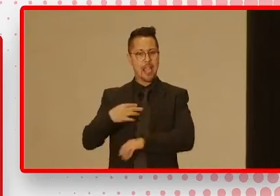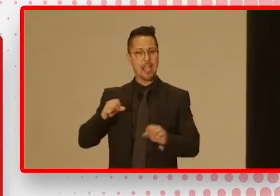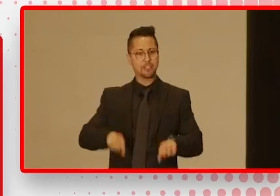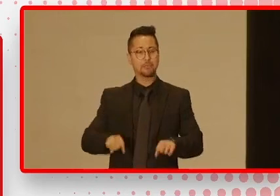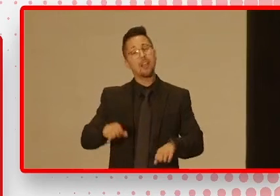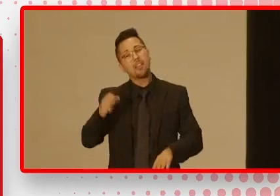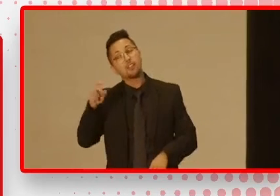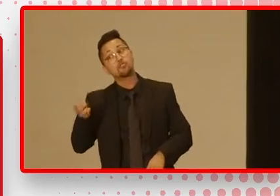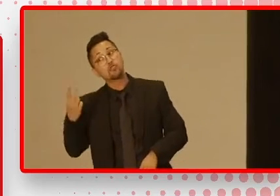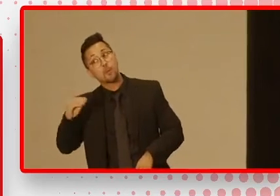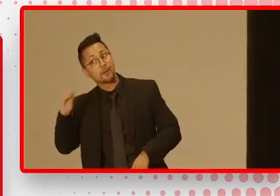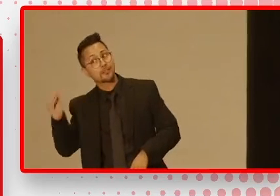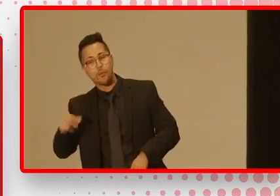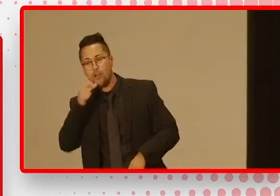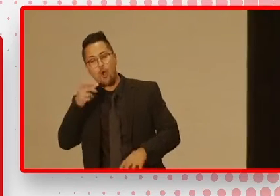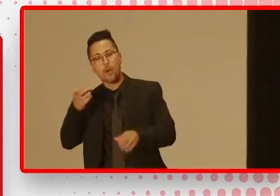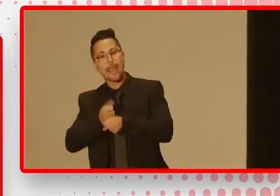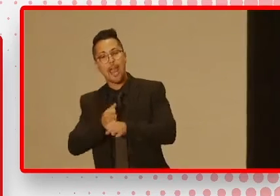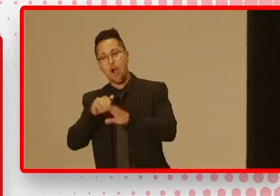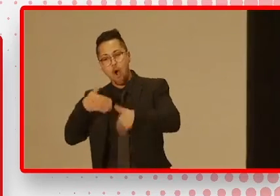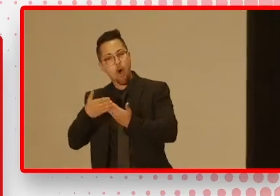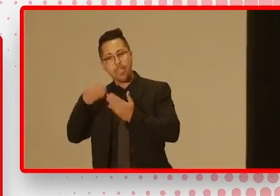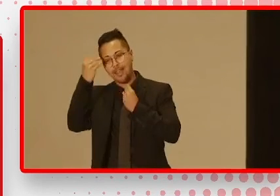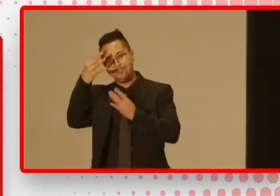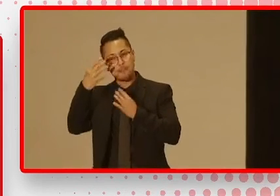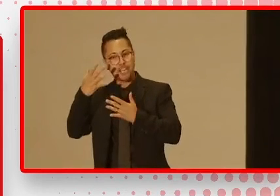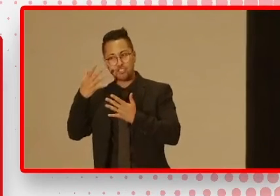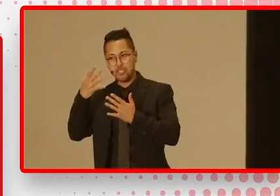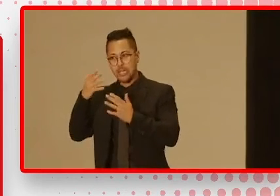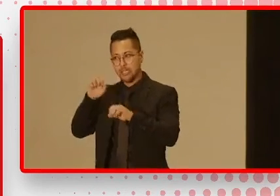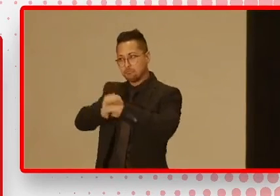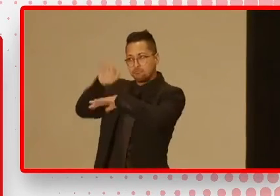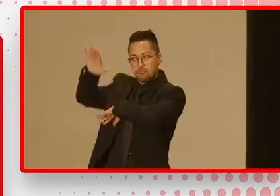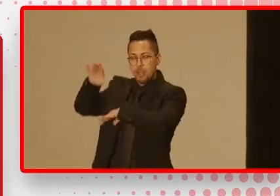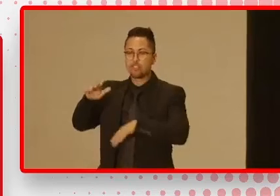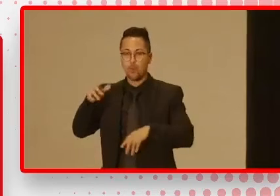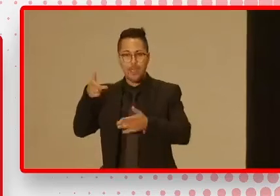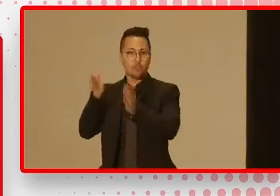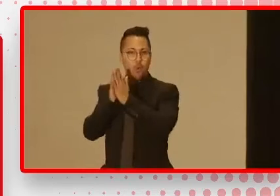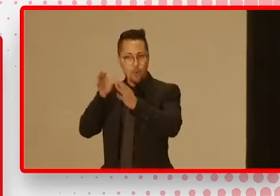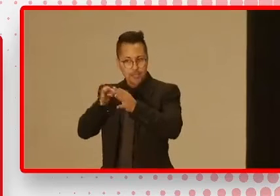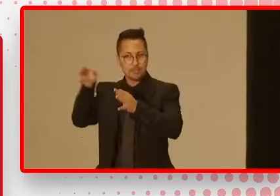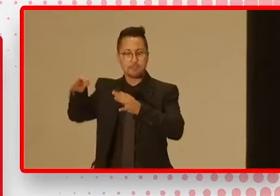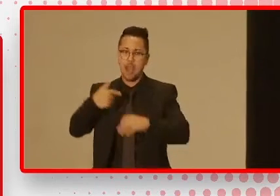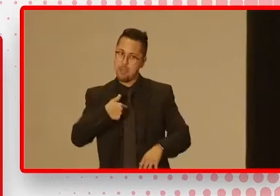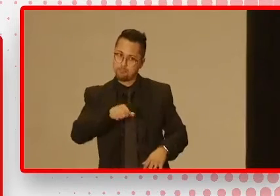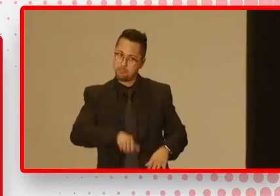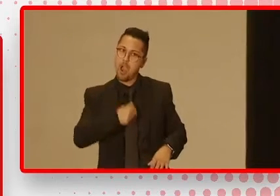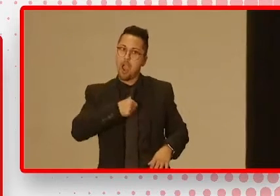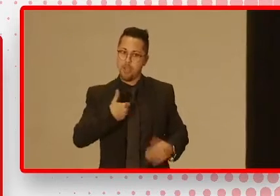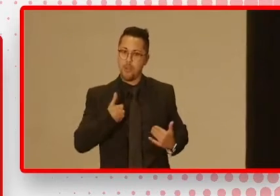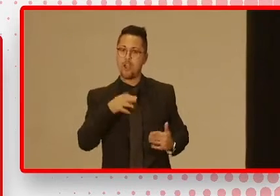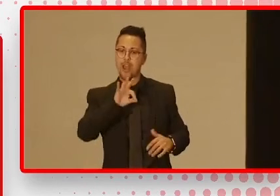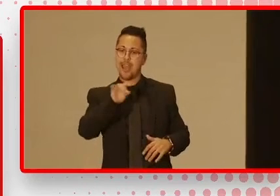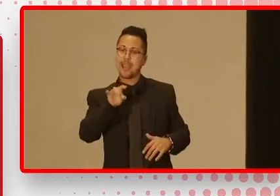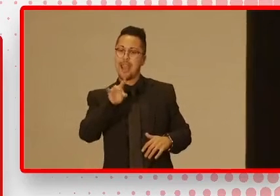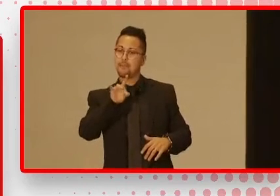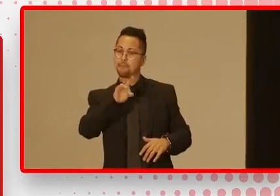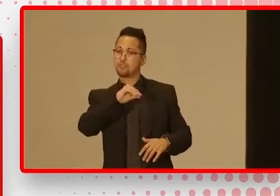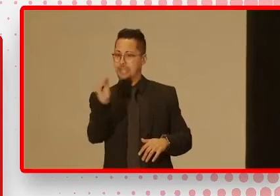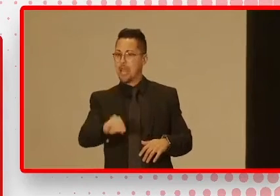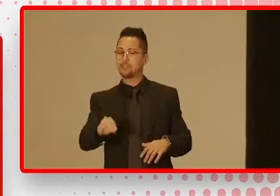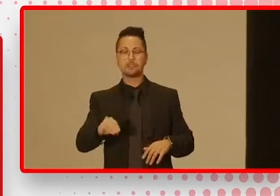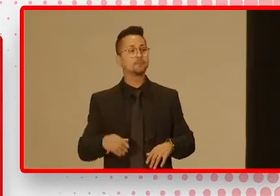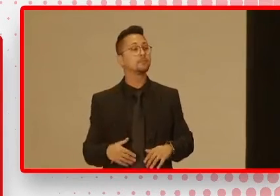get the information in timely enough that we have to do an extension. But I'm very proud that we're at 98%. So then the next step,